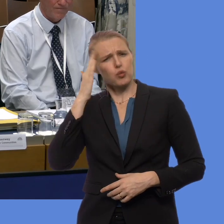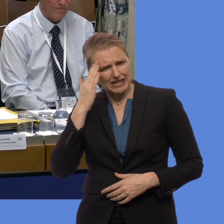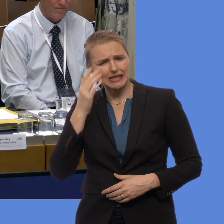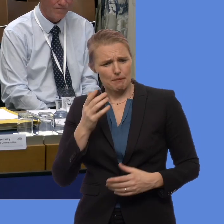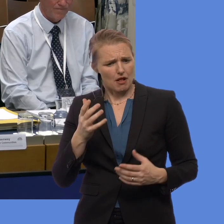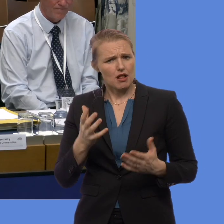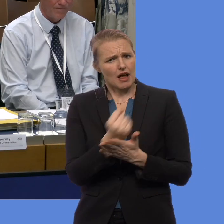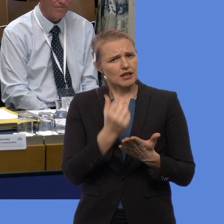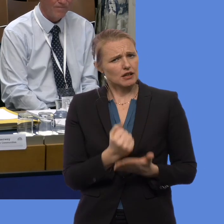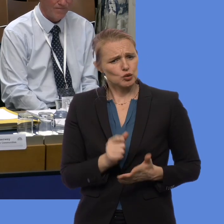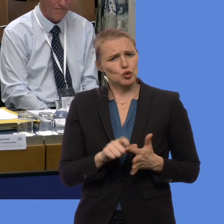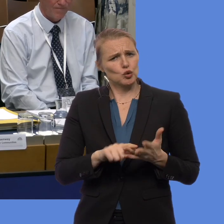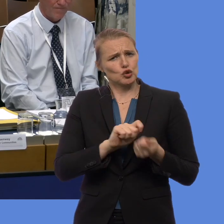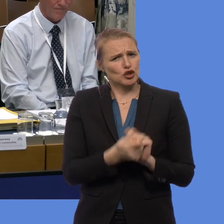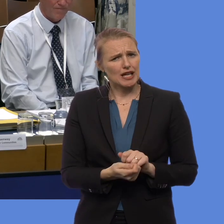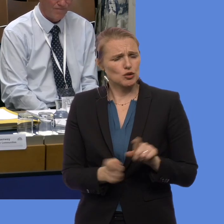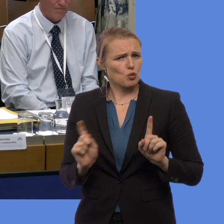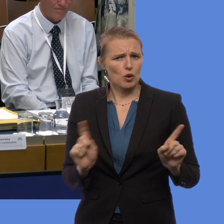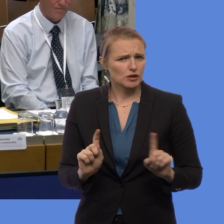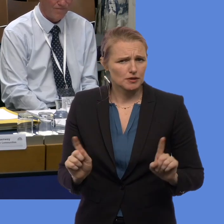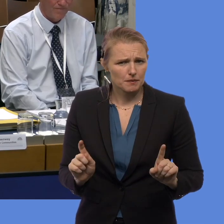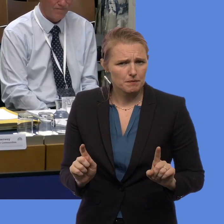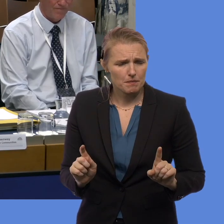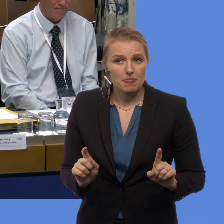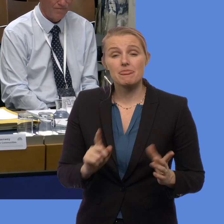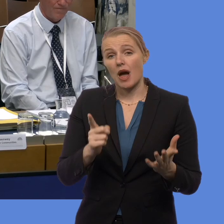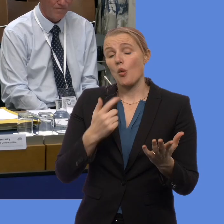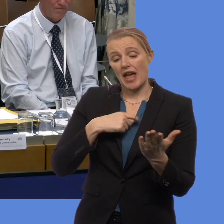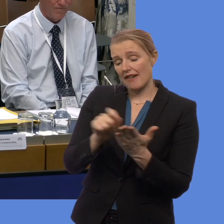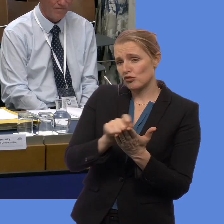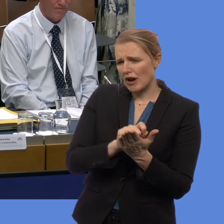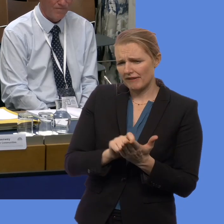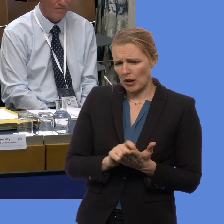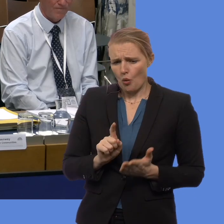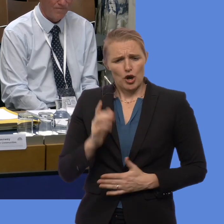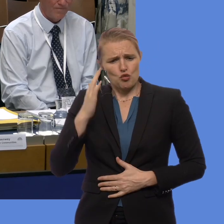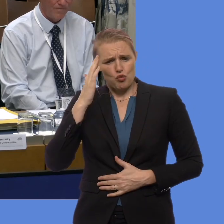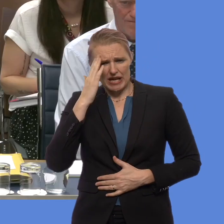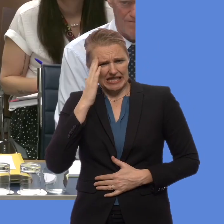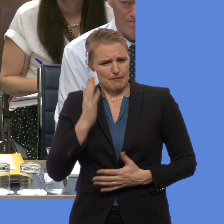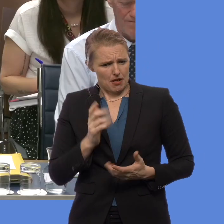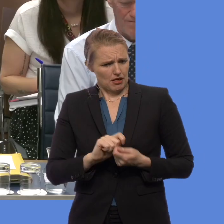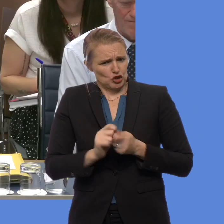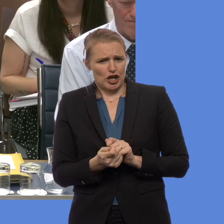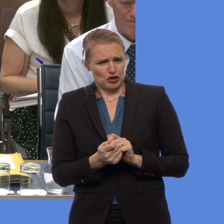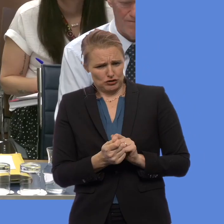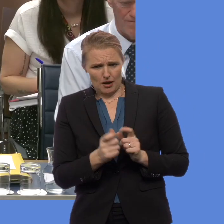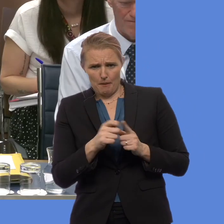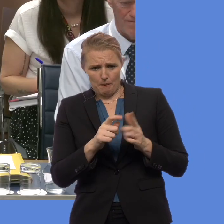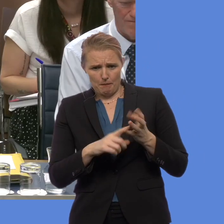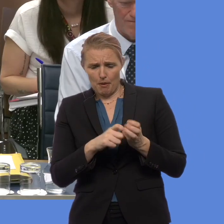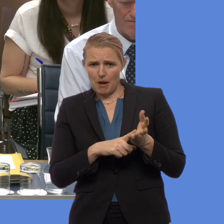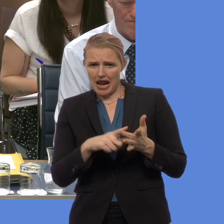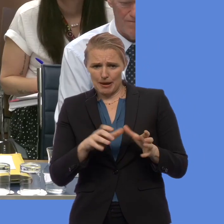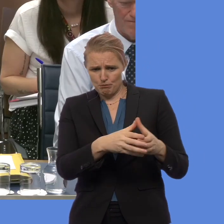being homed in on, and that could well be one of them. There is drafting around what that means. But how we find that right